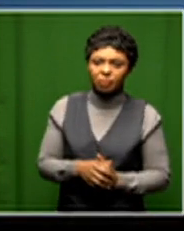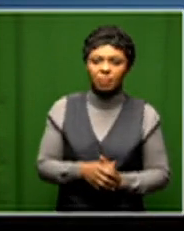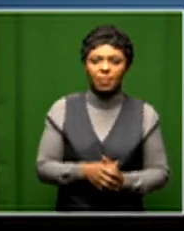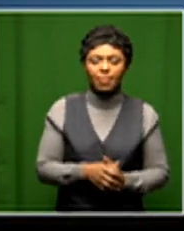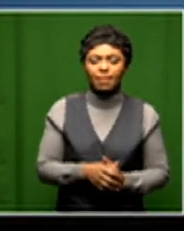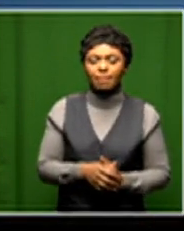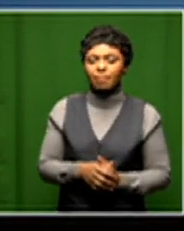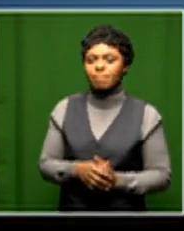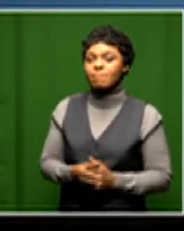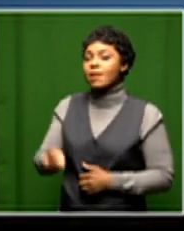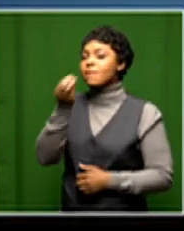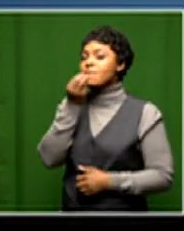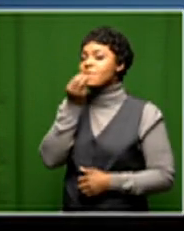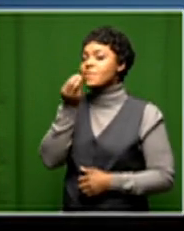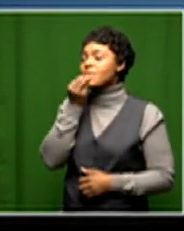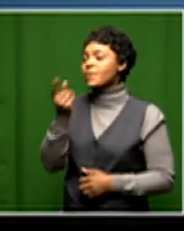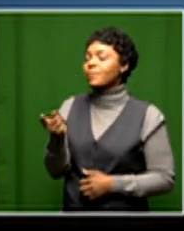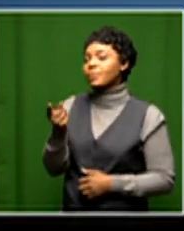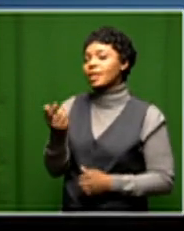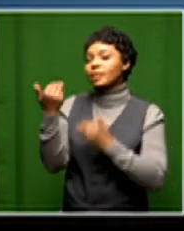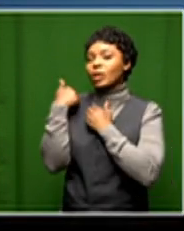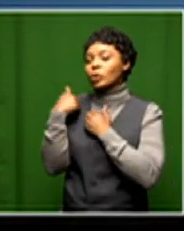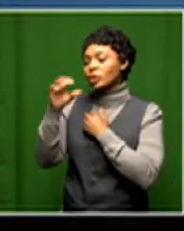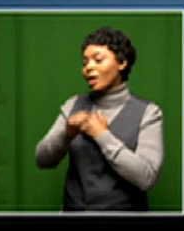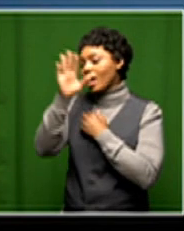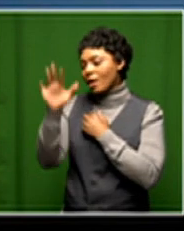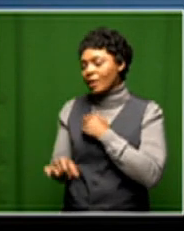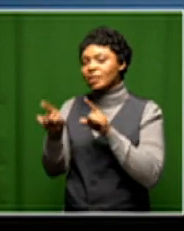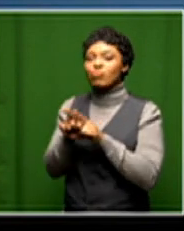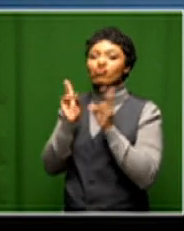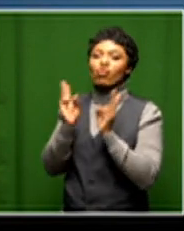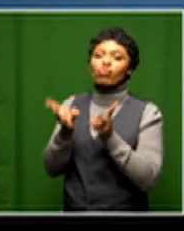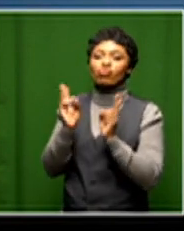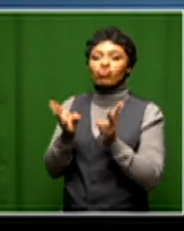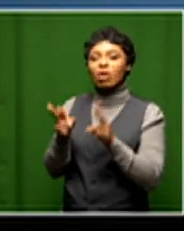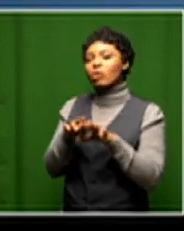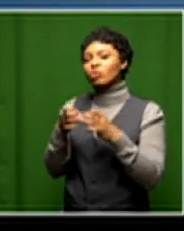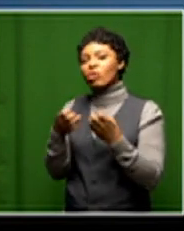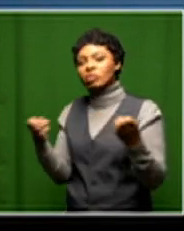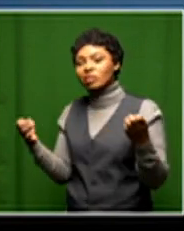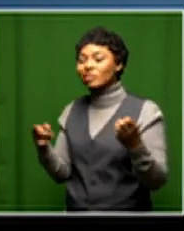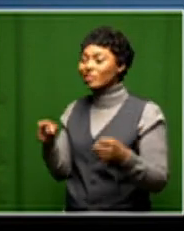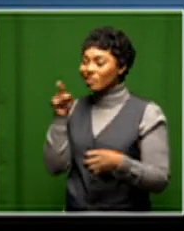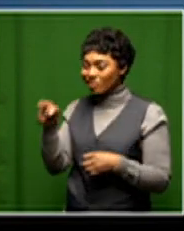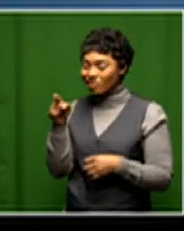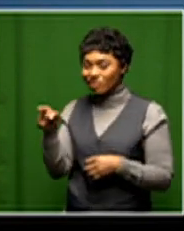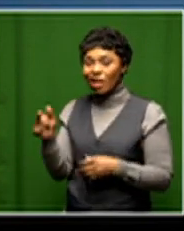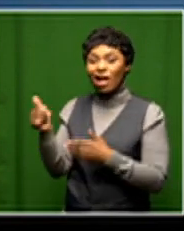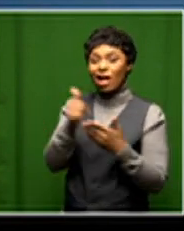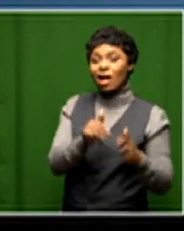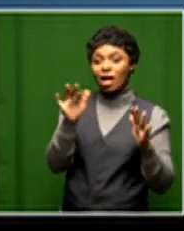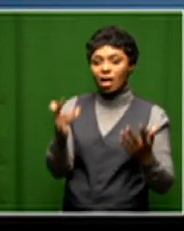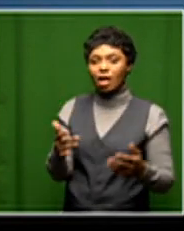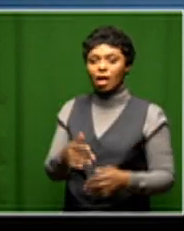Come again? Food security of South Africa and other natural resources. How would this